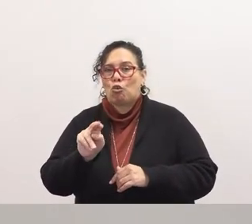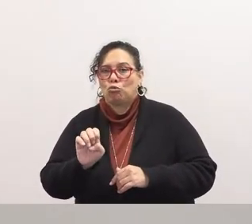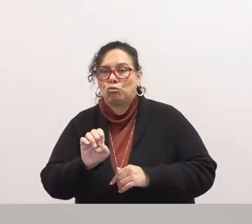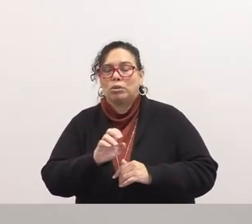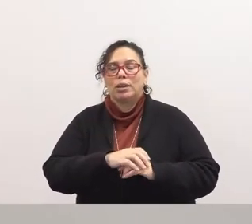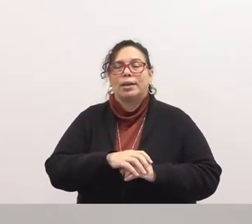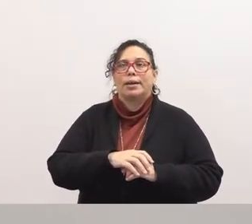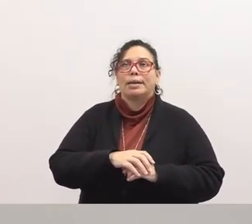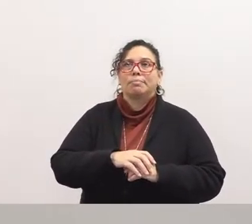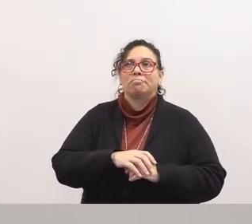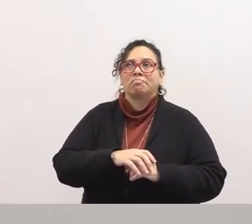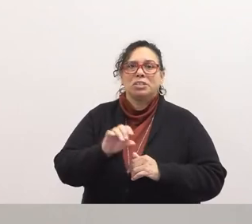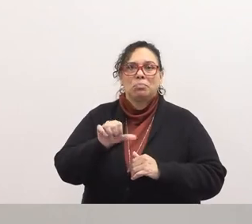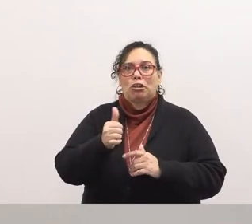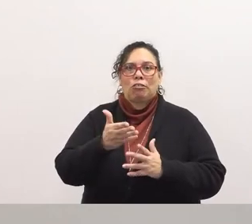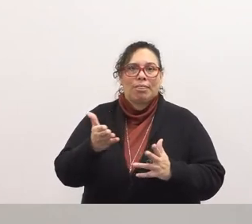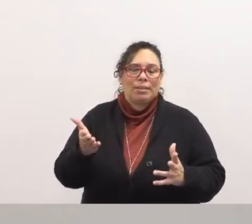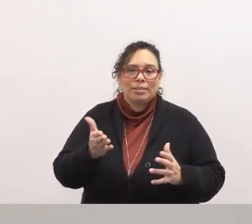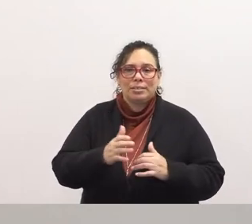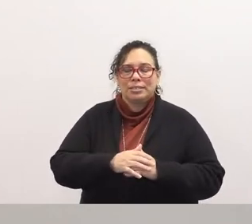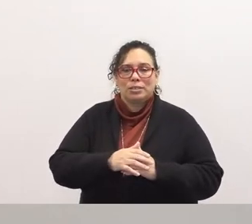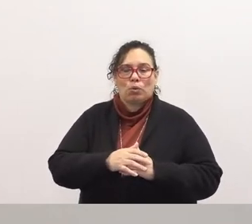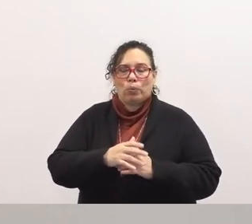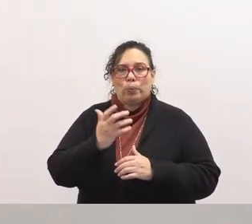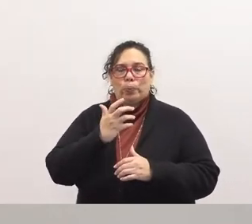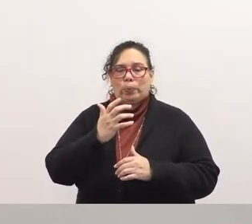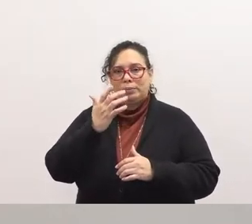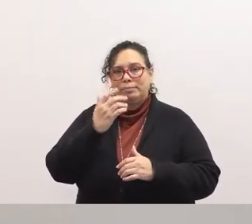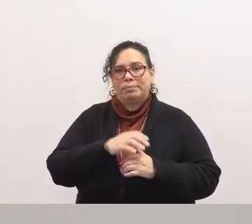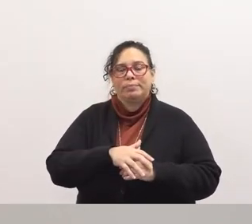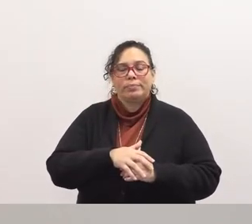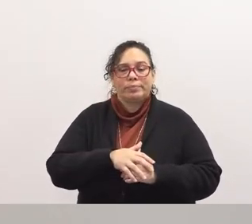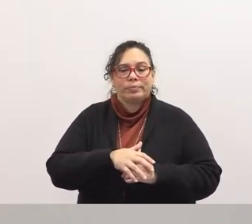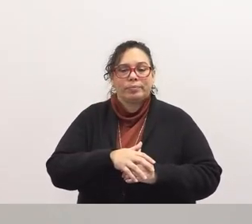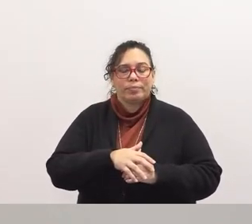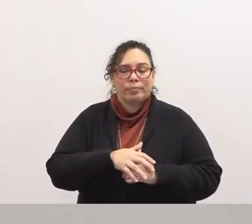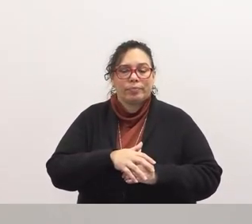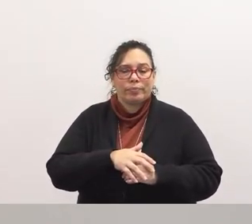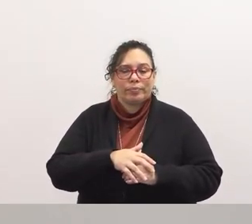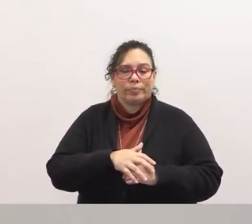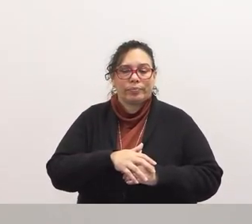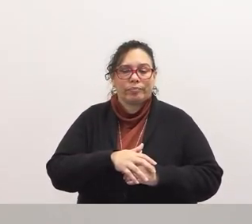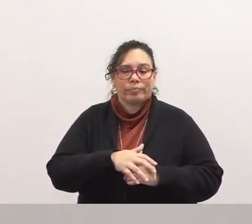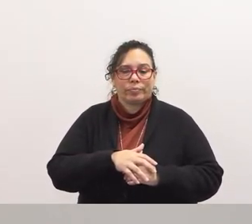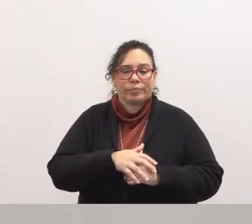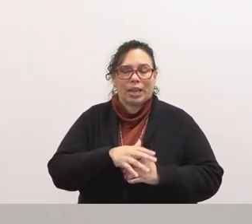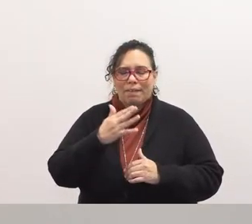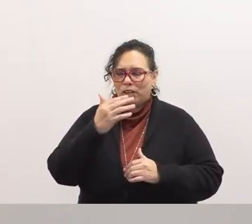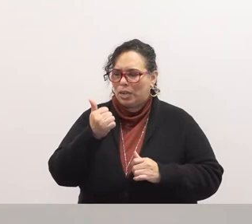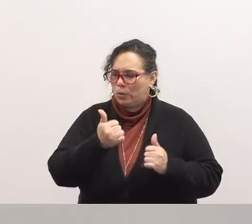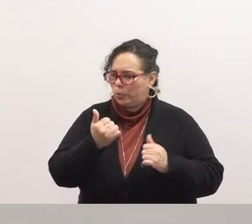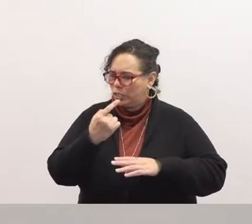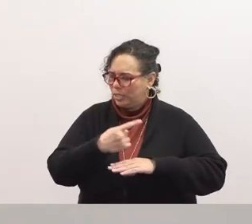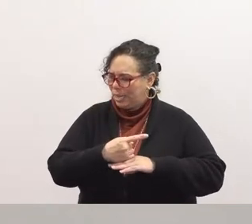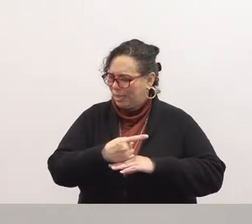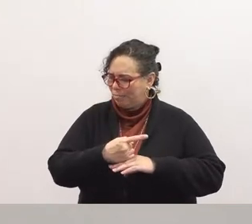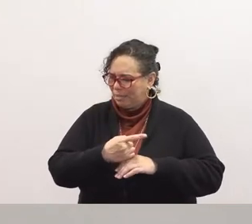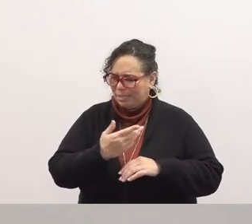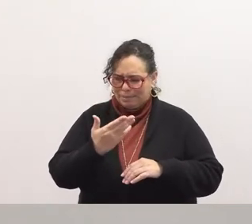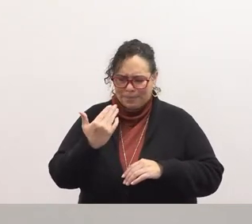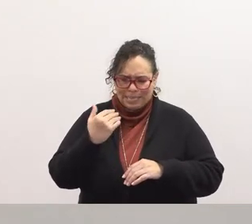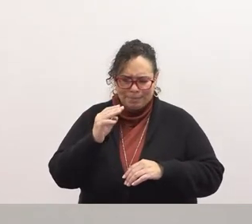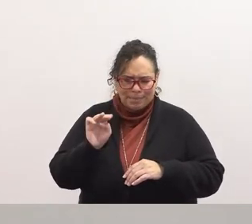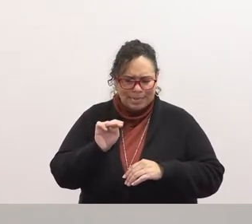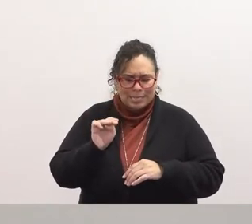other things. So very enlightening. And then I forget what day. Was that just Monday?